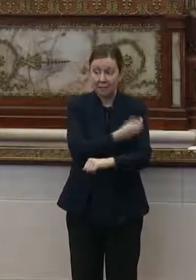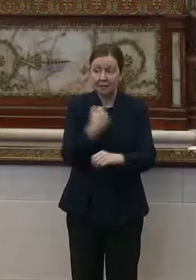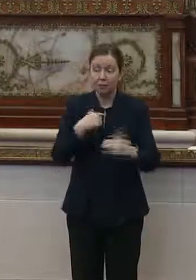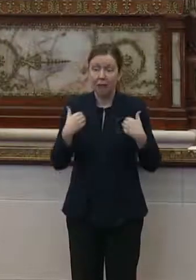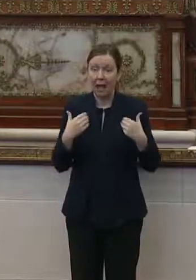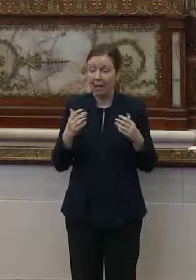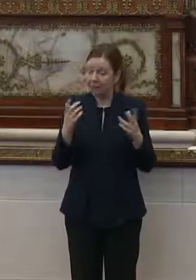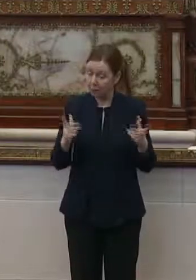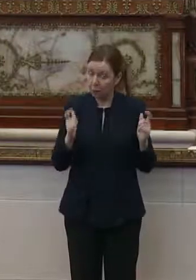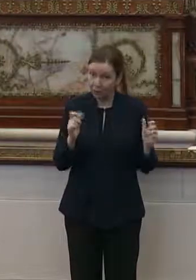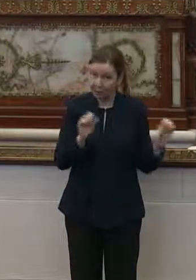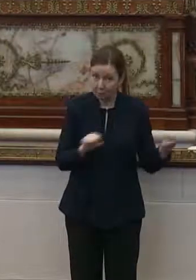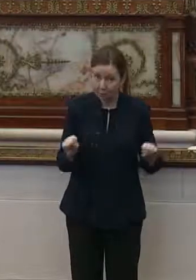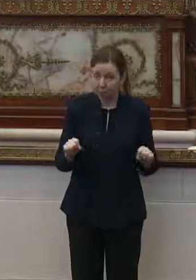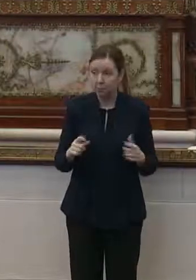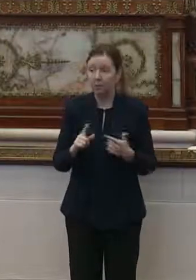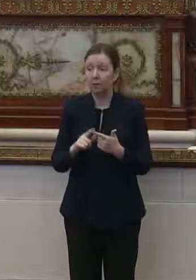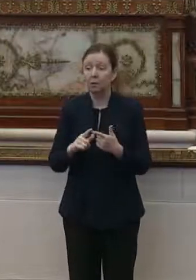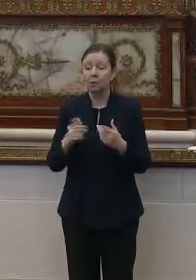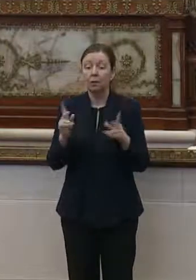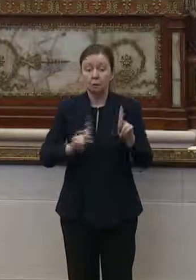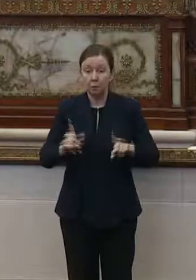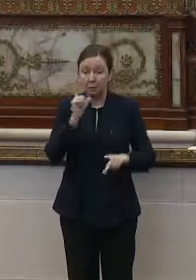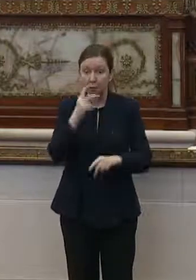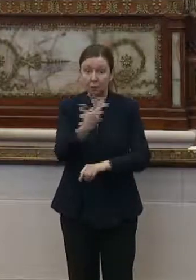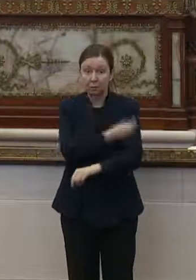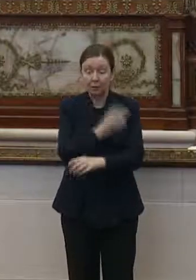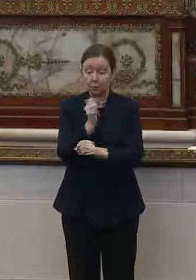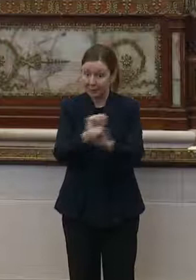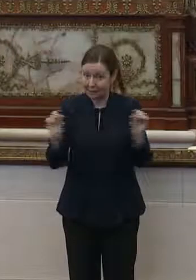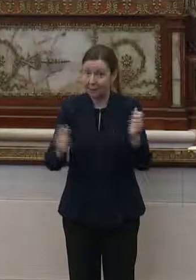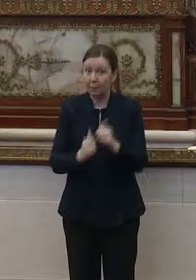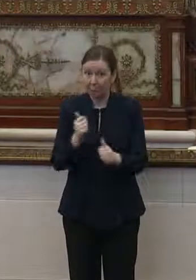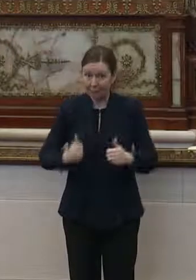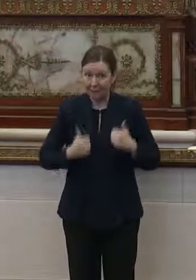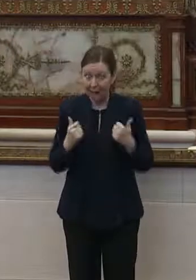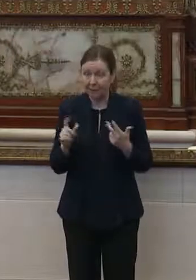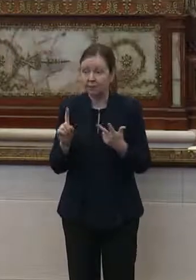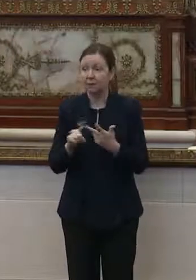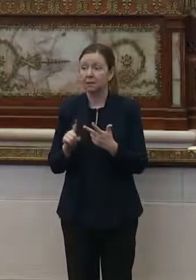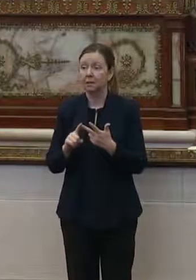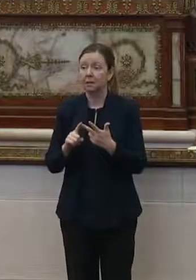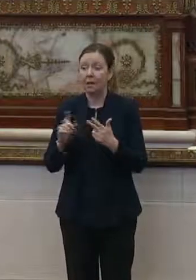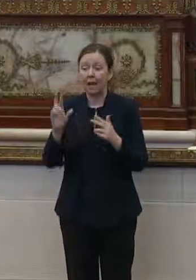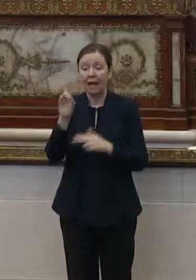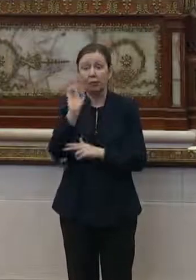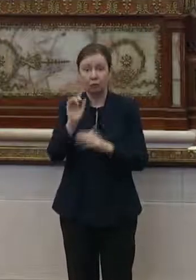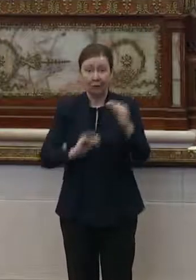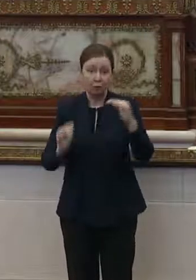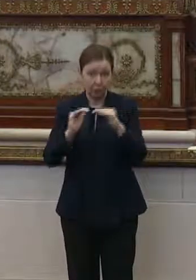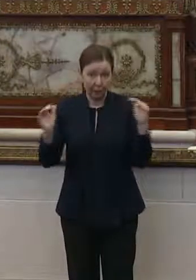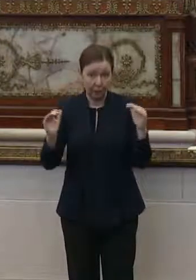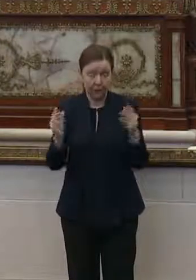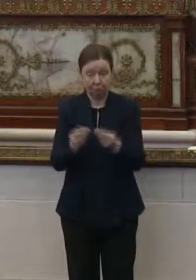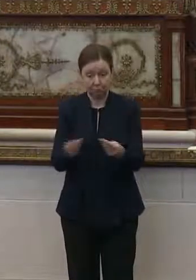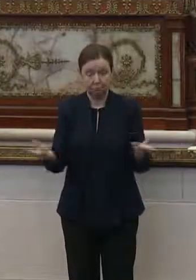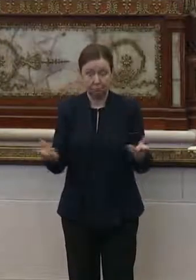quickly as possible, to deliver them to the people whose vaccination will save the most lives, and to achieve racial equity with vaccine